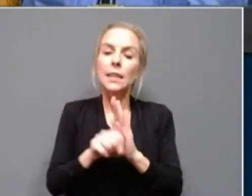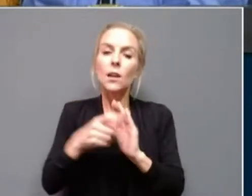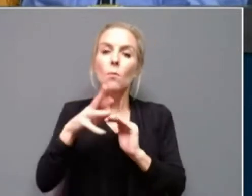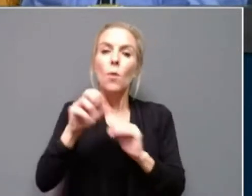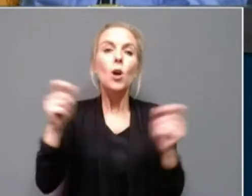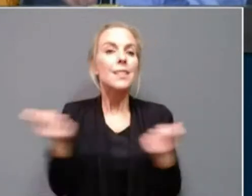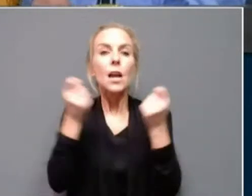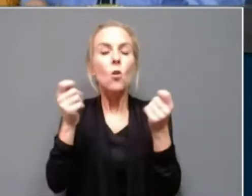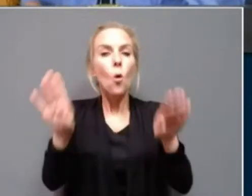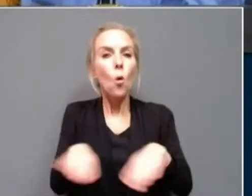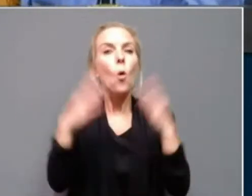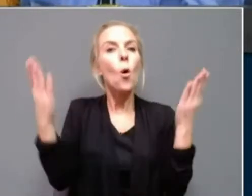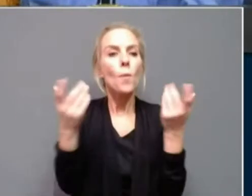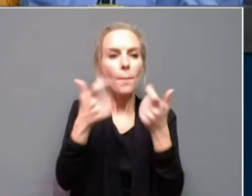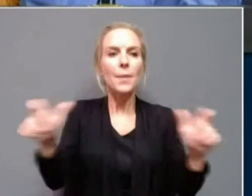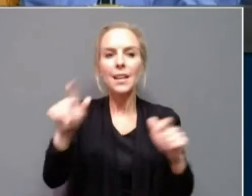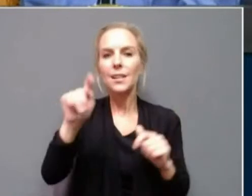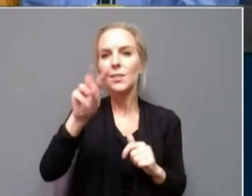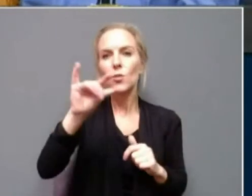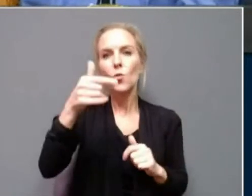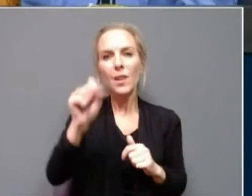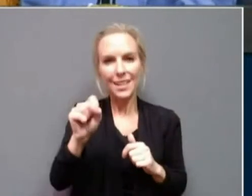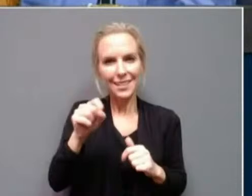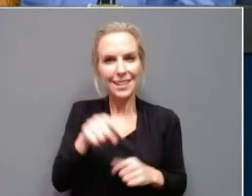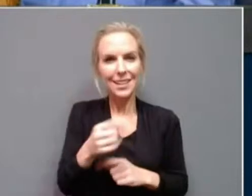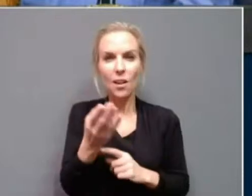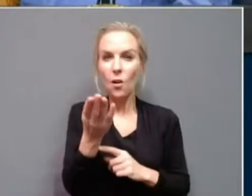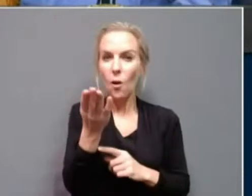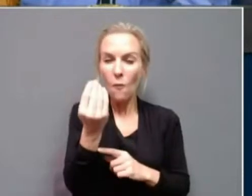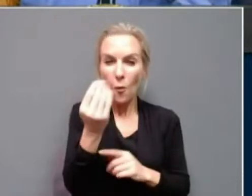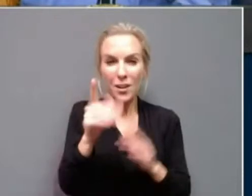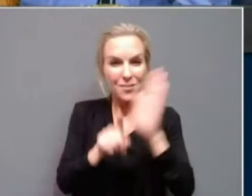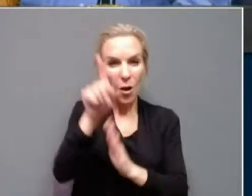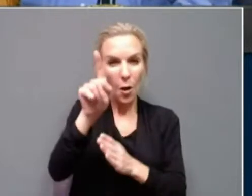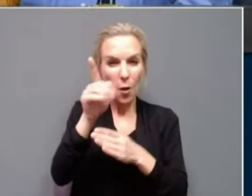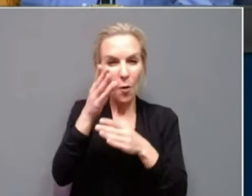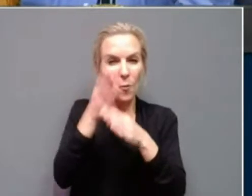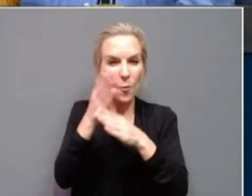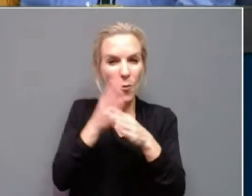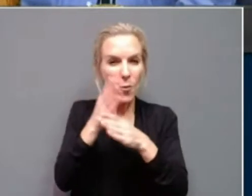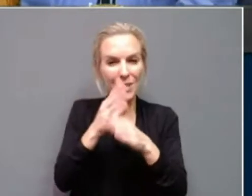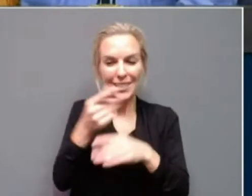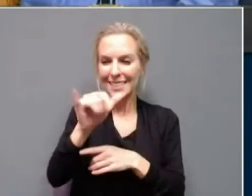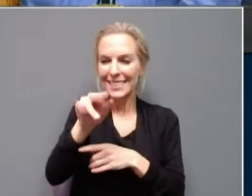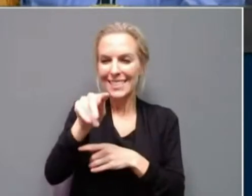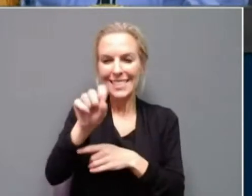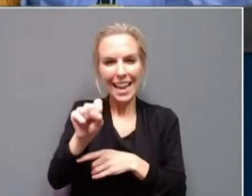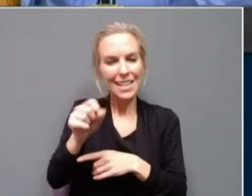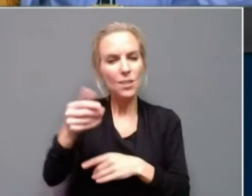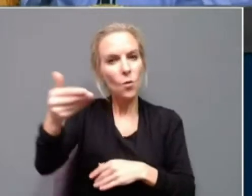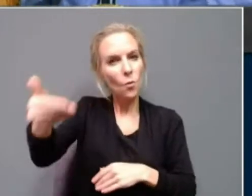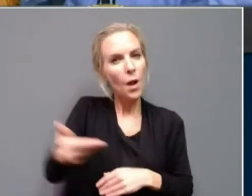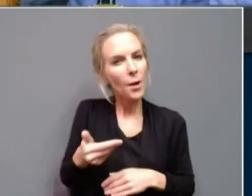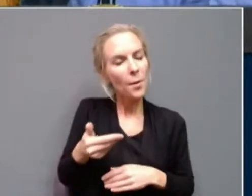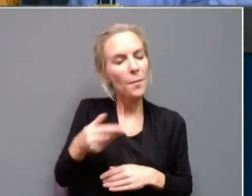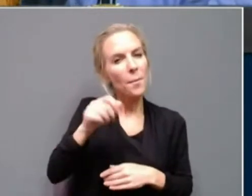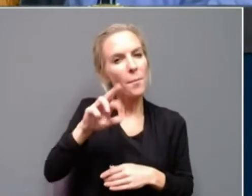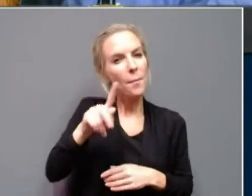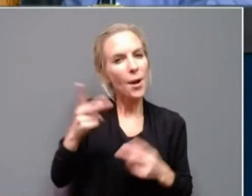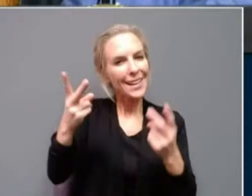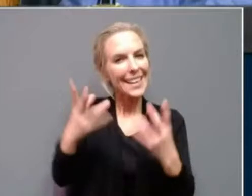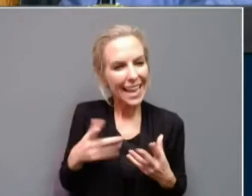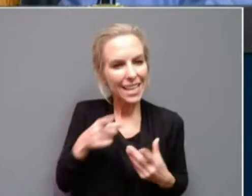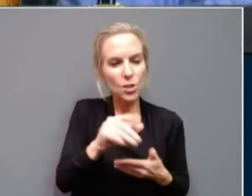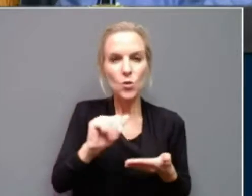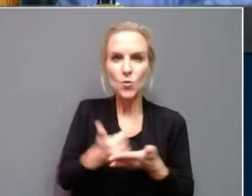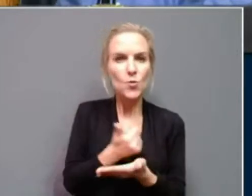of the Big Twigs, a family of 14 tall wood giants that'll become welcome park guests. This is the newest tourism